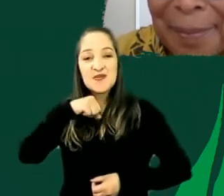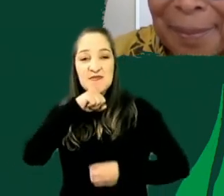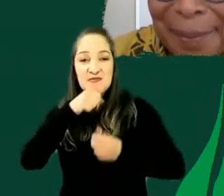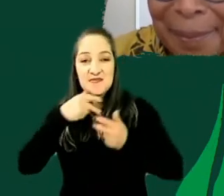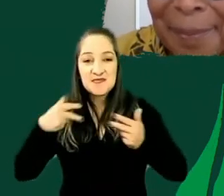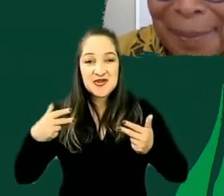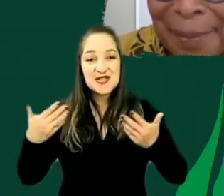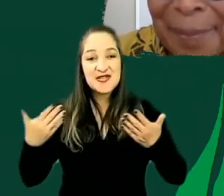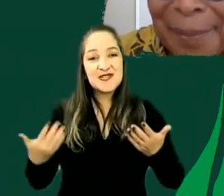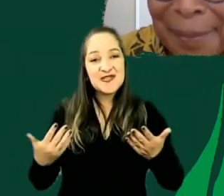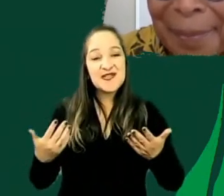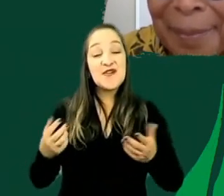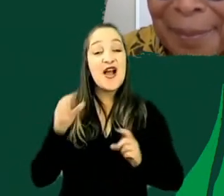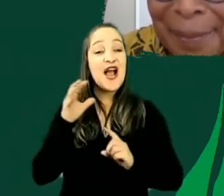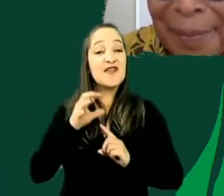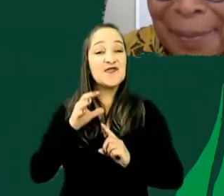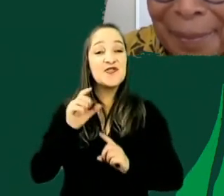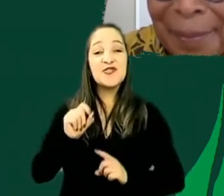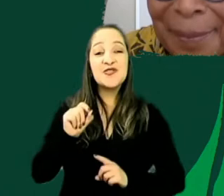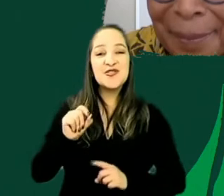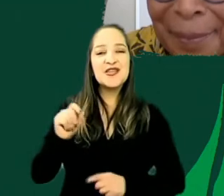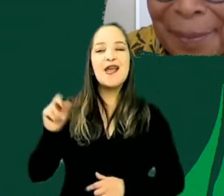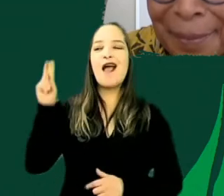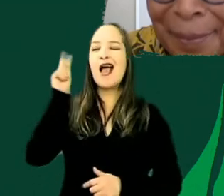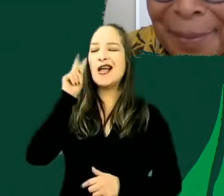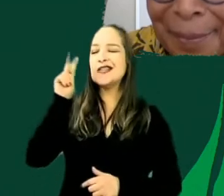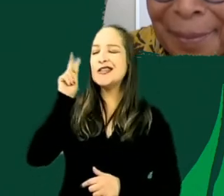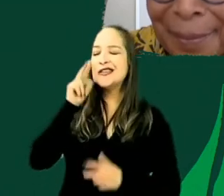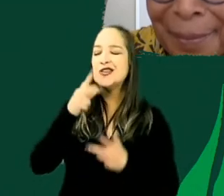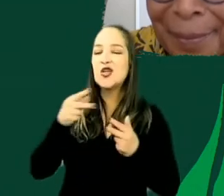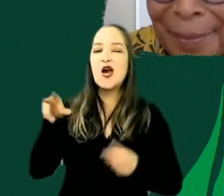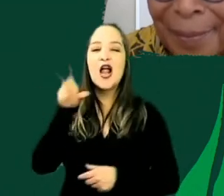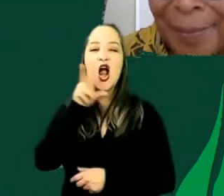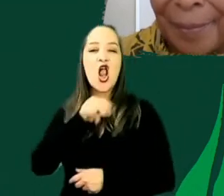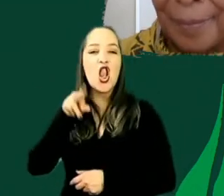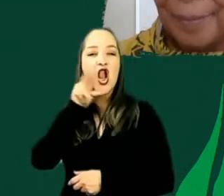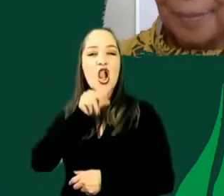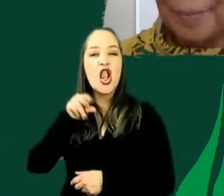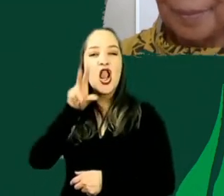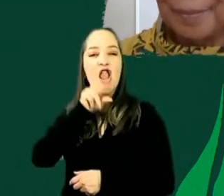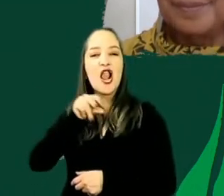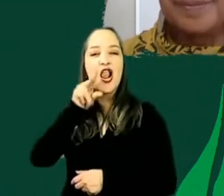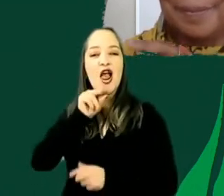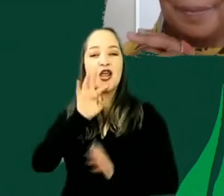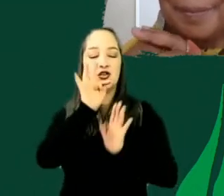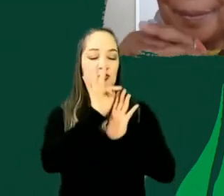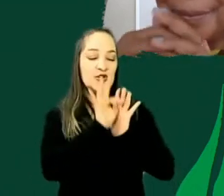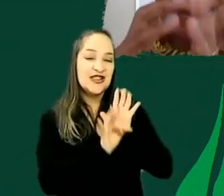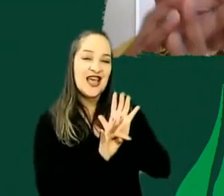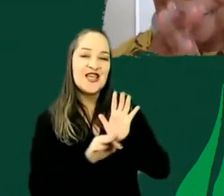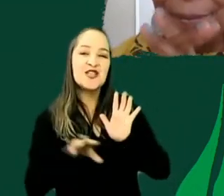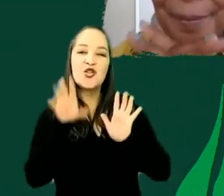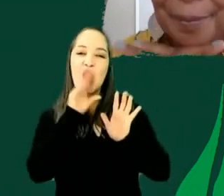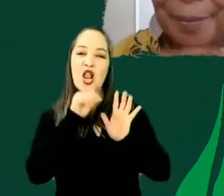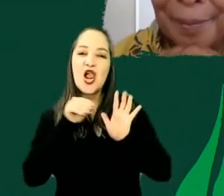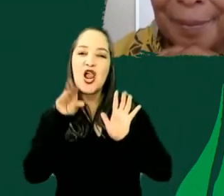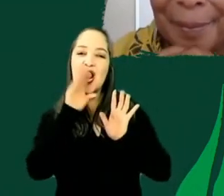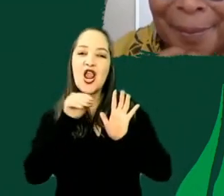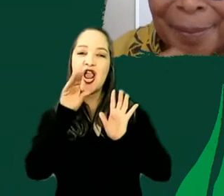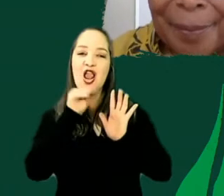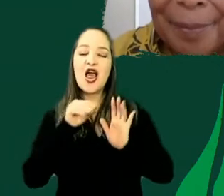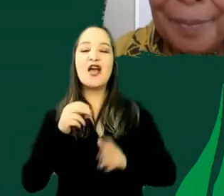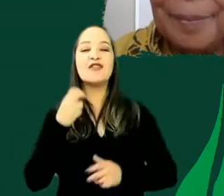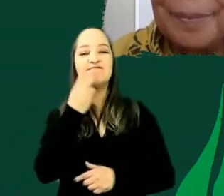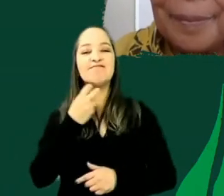without a shadow of a doubt, are the stories, the oral stories, the oral text, the oral